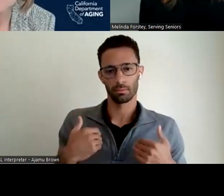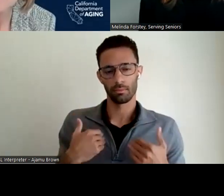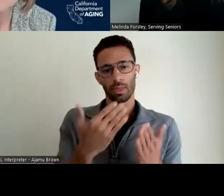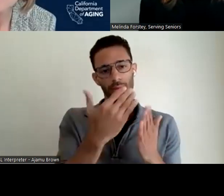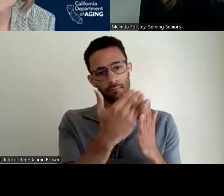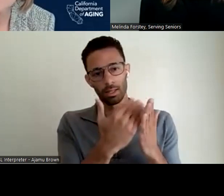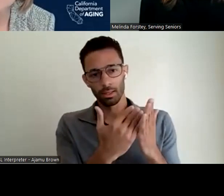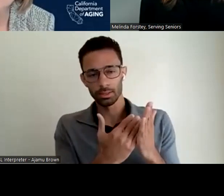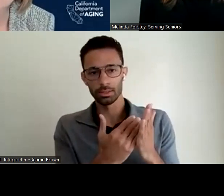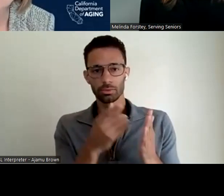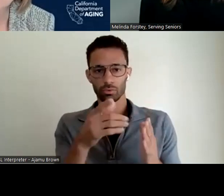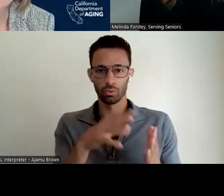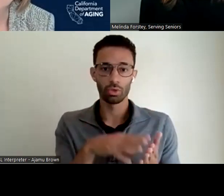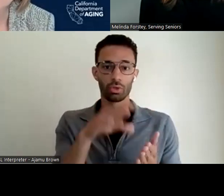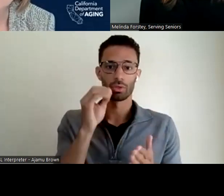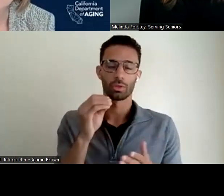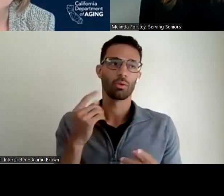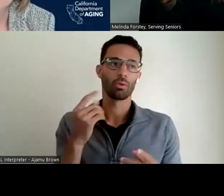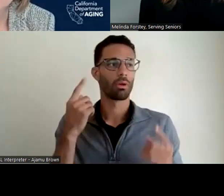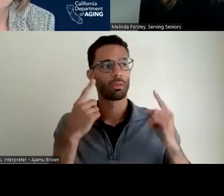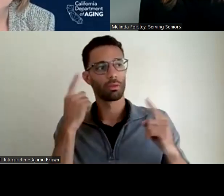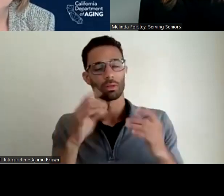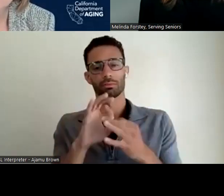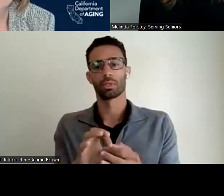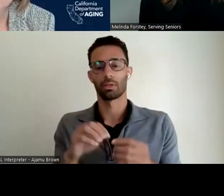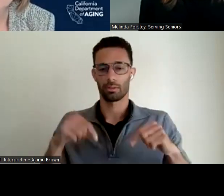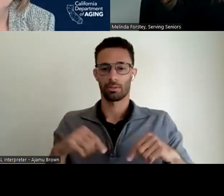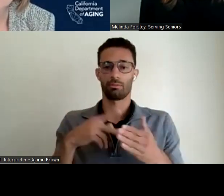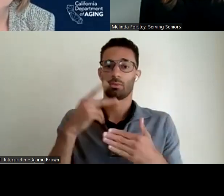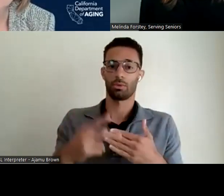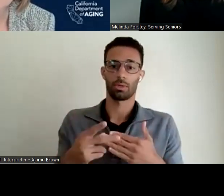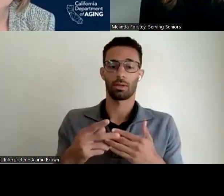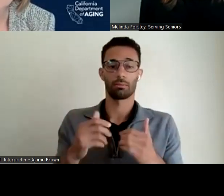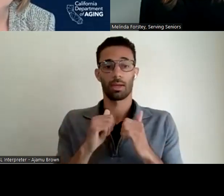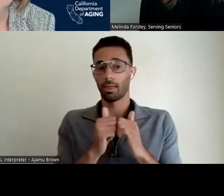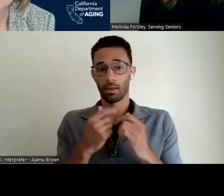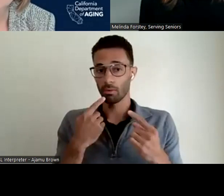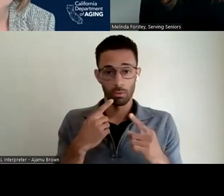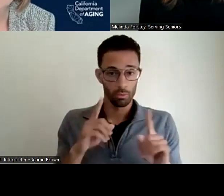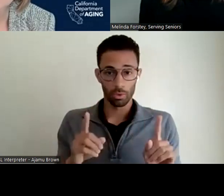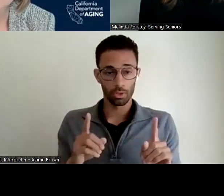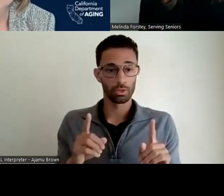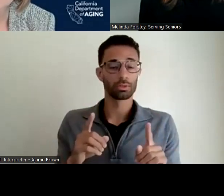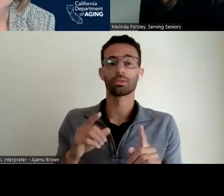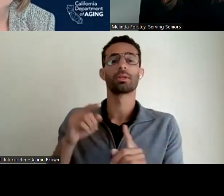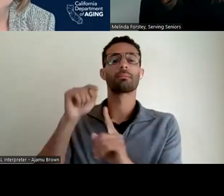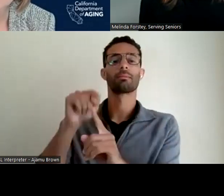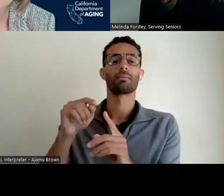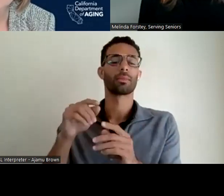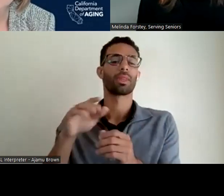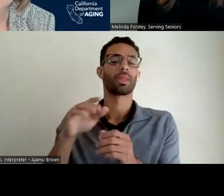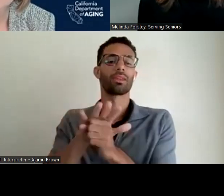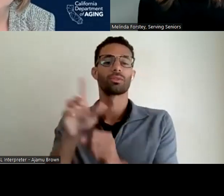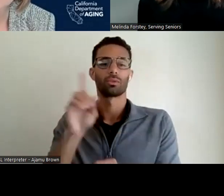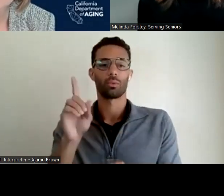thoughts around how these programs are working in areas with low vacancy rates, right? Where there's